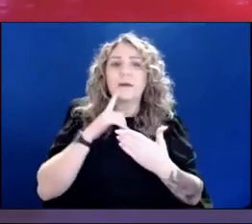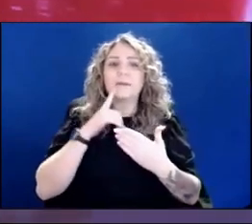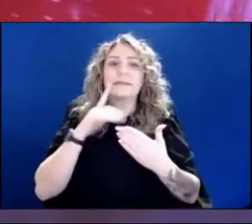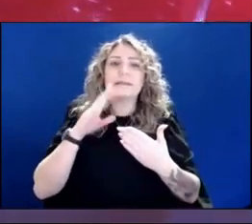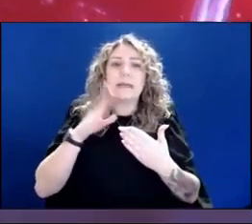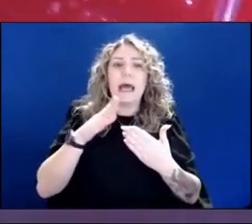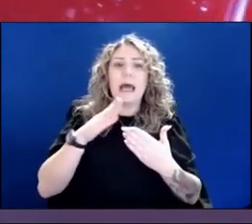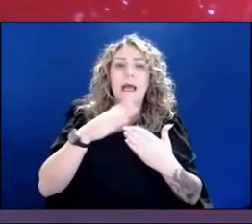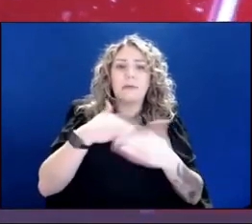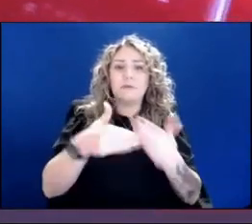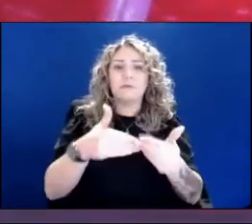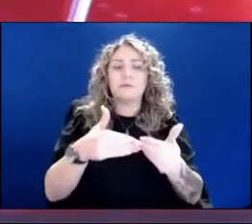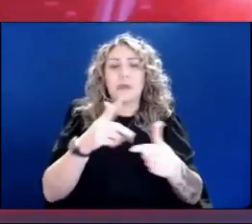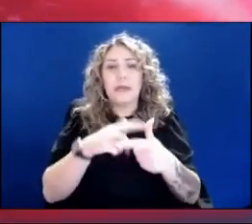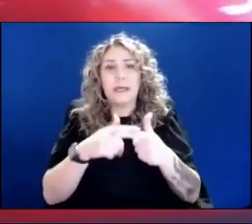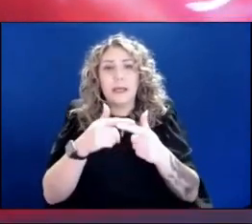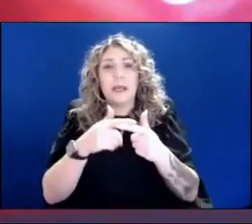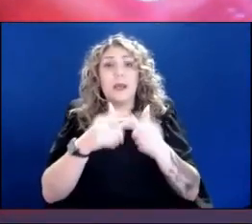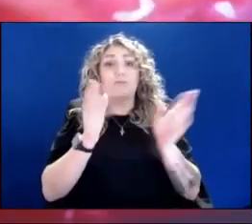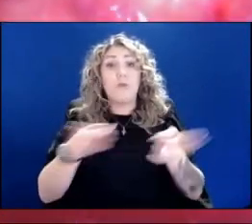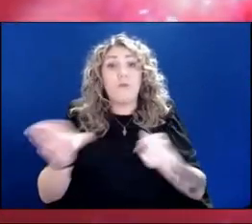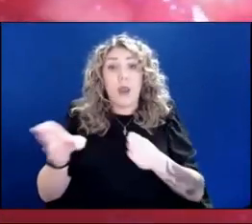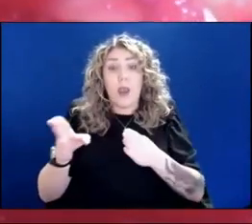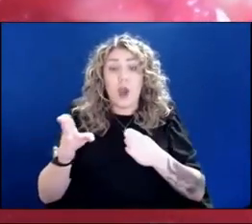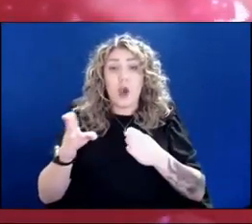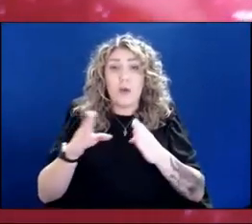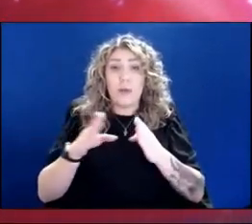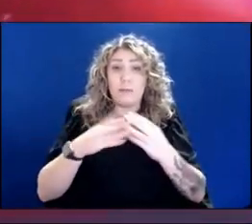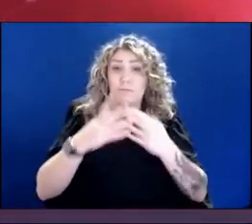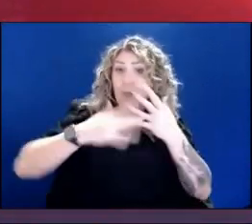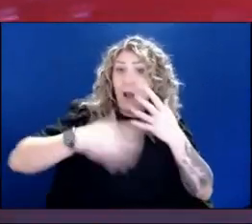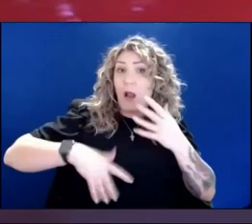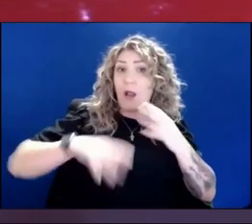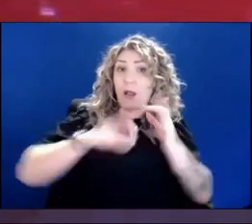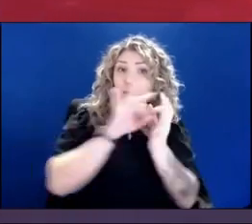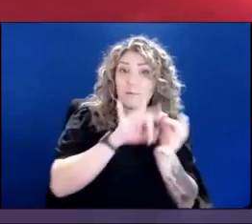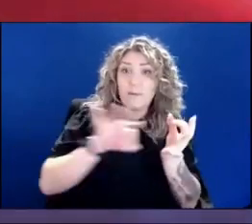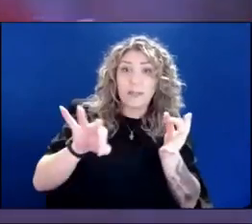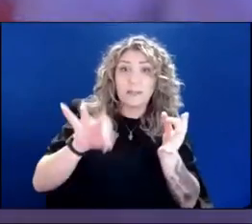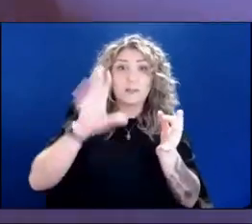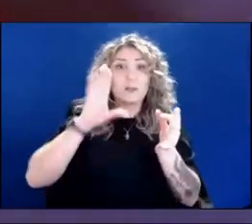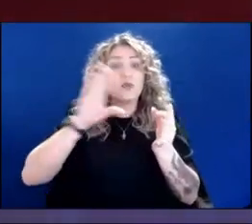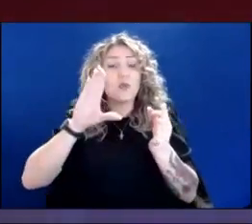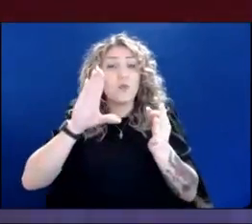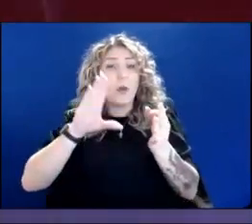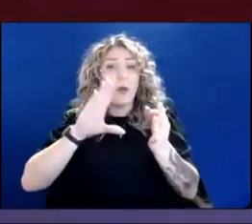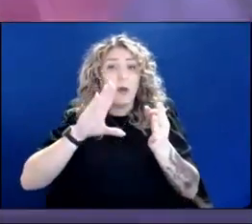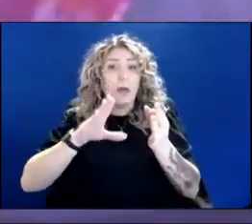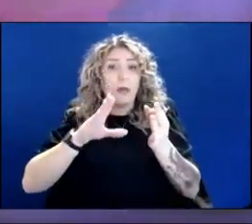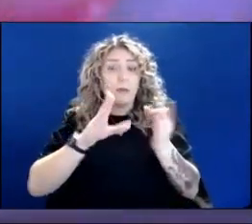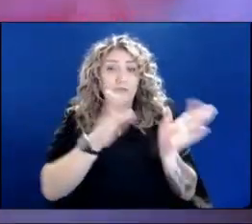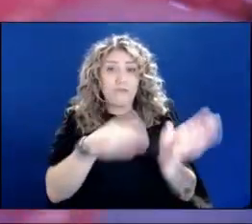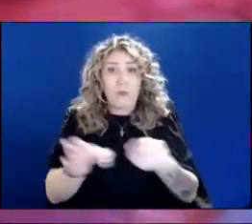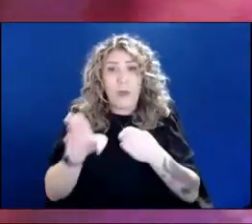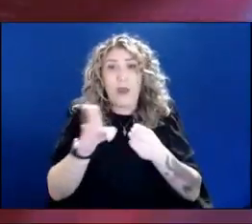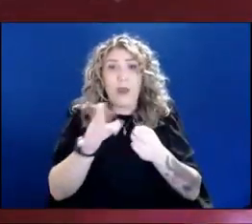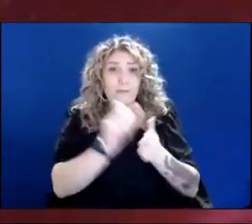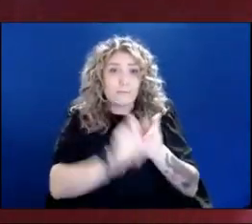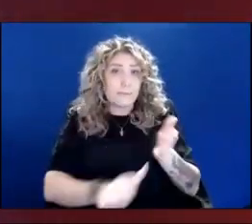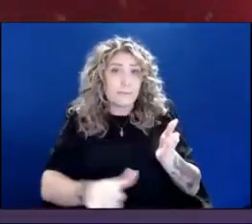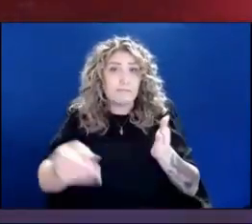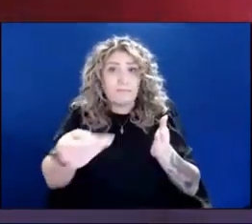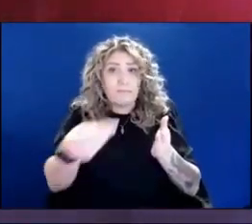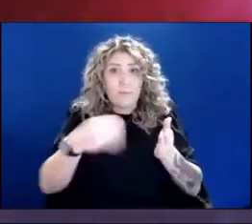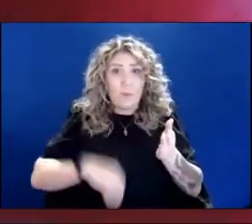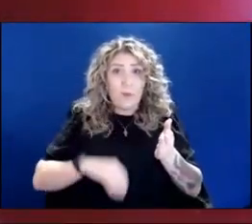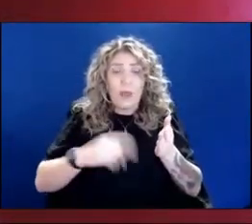vessels to be implanted into the next person. And it's we're right next to each other. Sean's in, Dr. Coomer's in one room, and I'm across